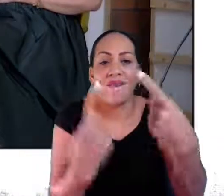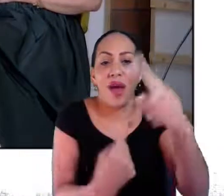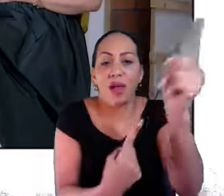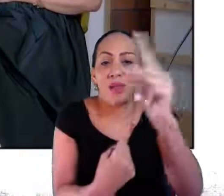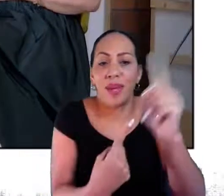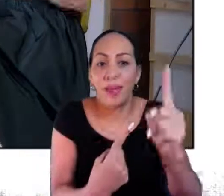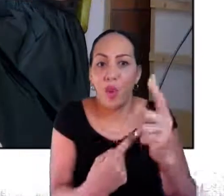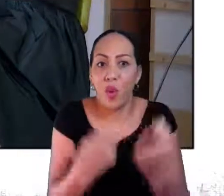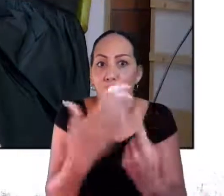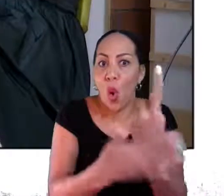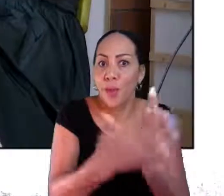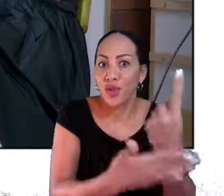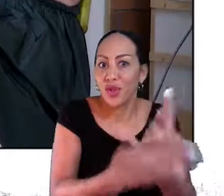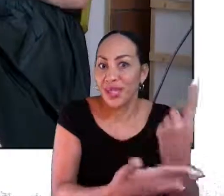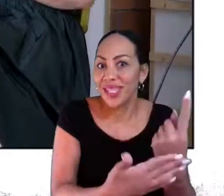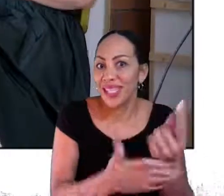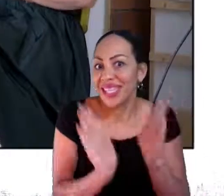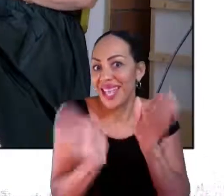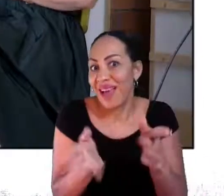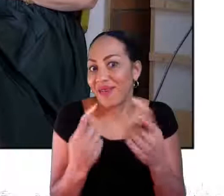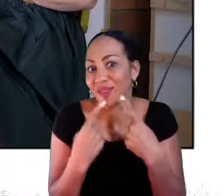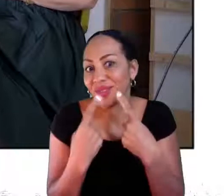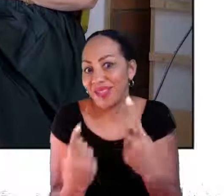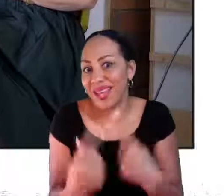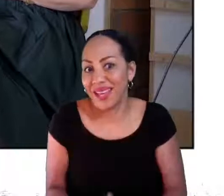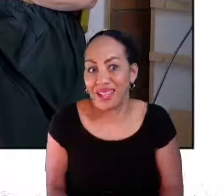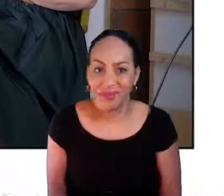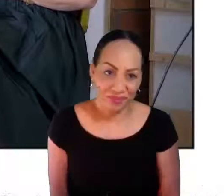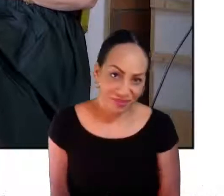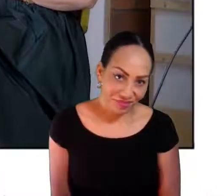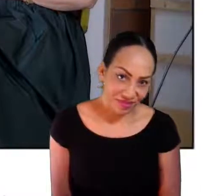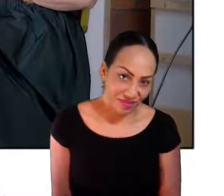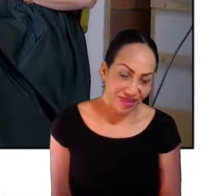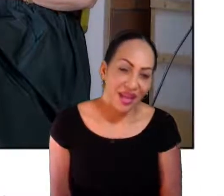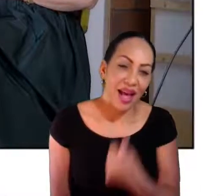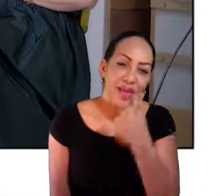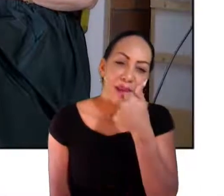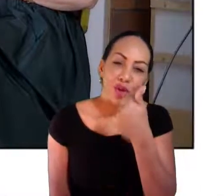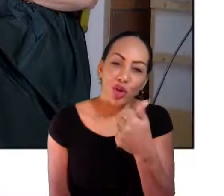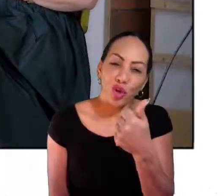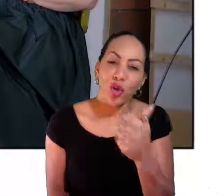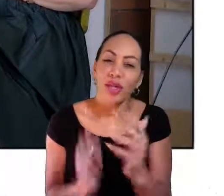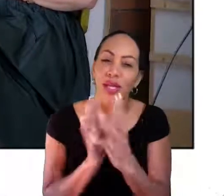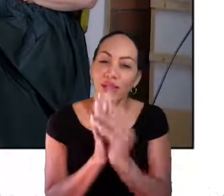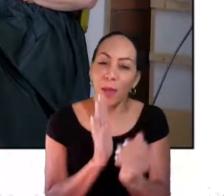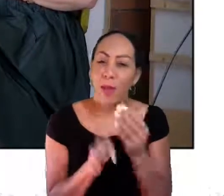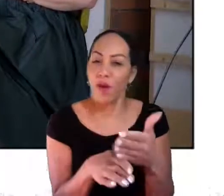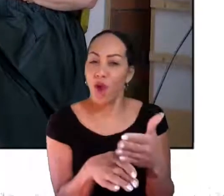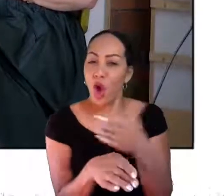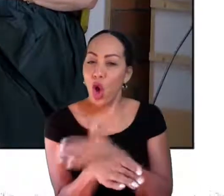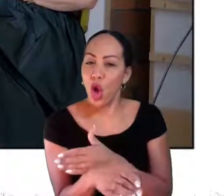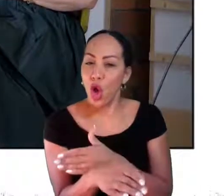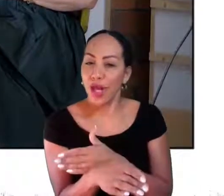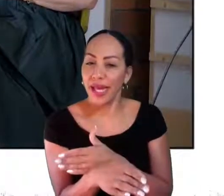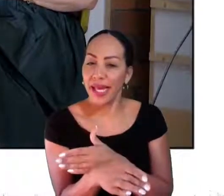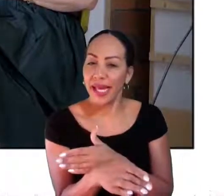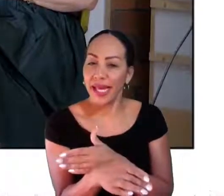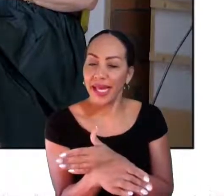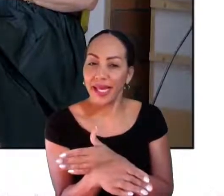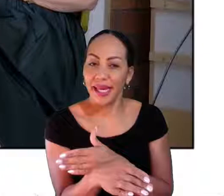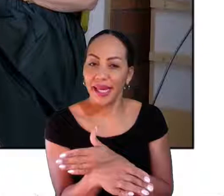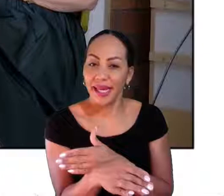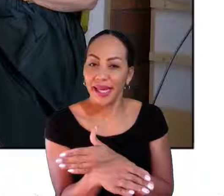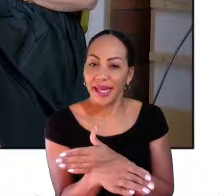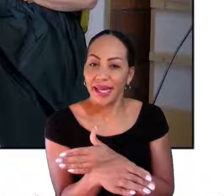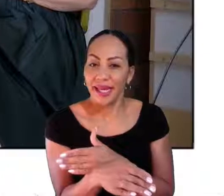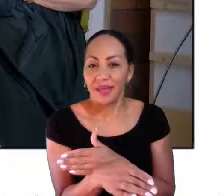hard. Brilliant. But yeah, kind of a really great example of early thinking around the power that we have to create change, and kind of how we can